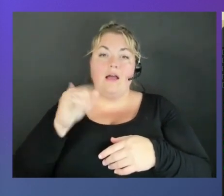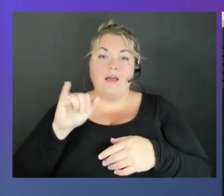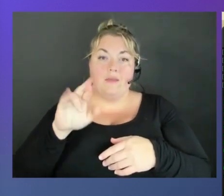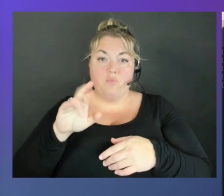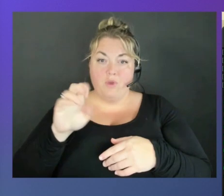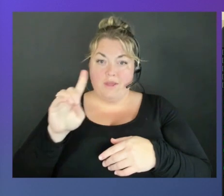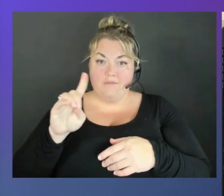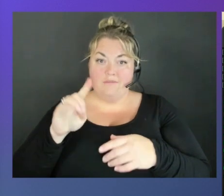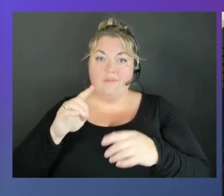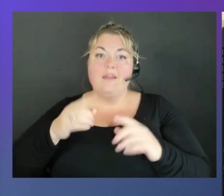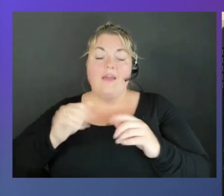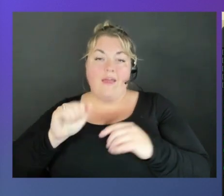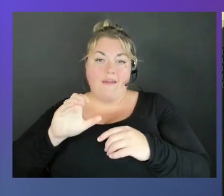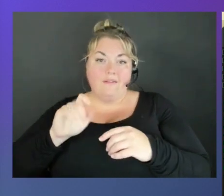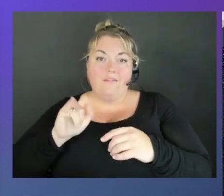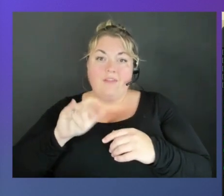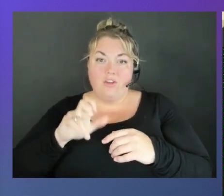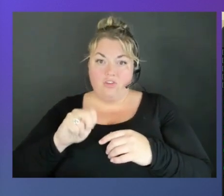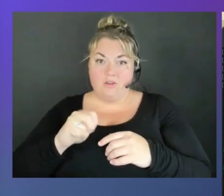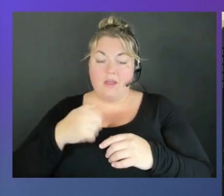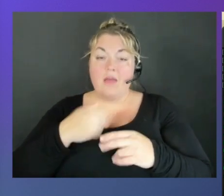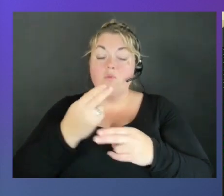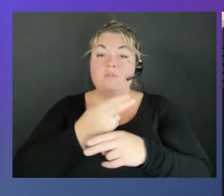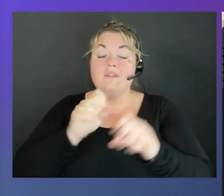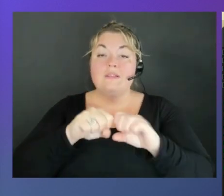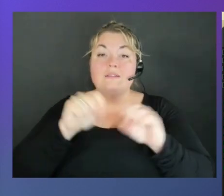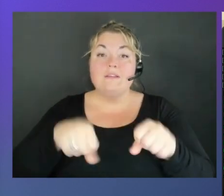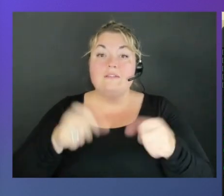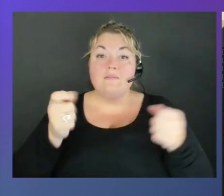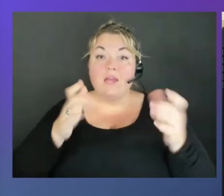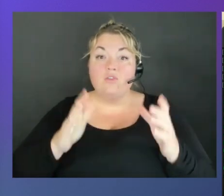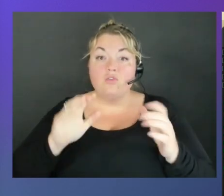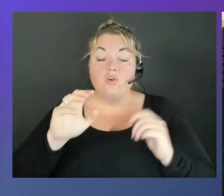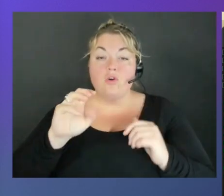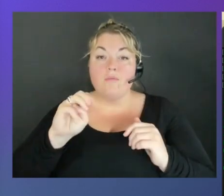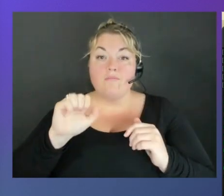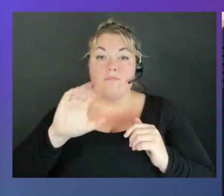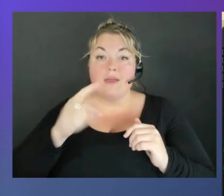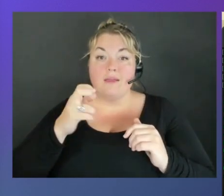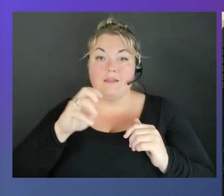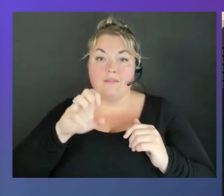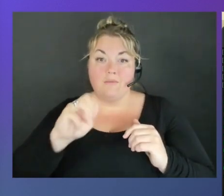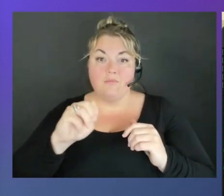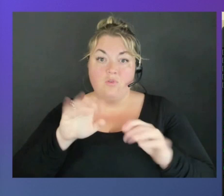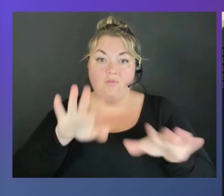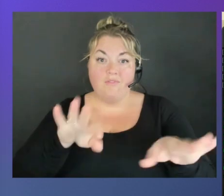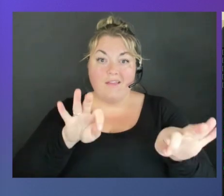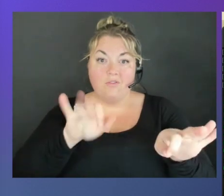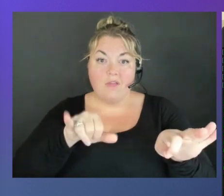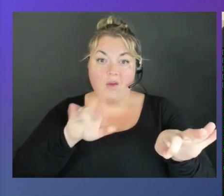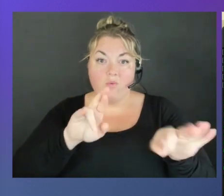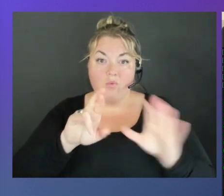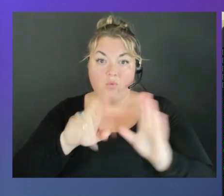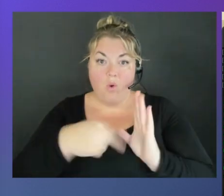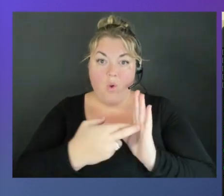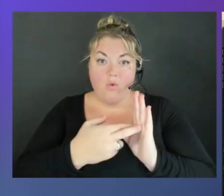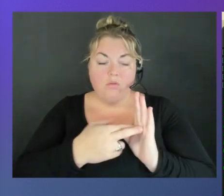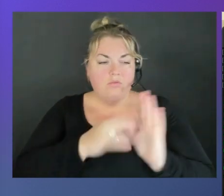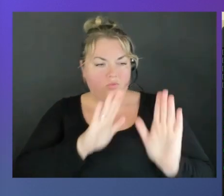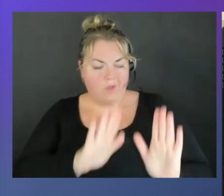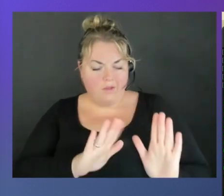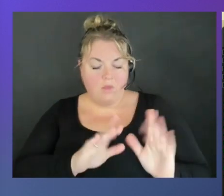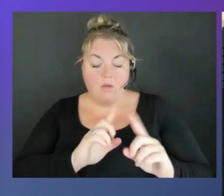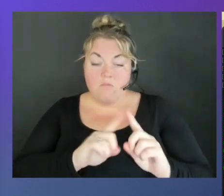using the systems manager mechanism to fetch that role. Great. But what if you don't want to use systems manager? What if you need something